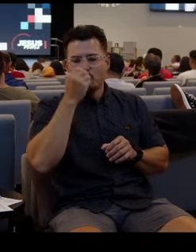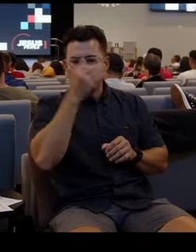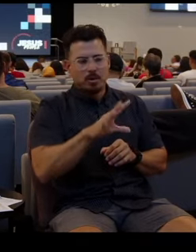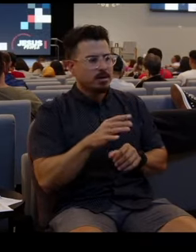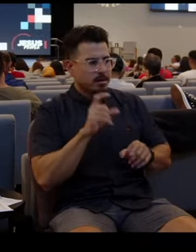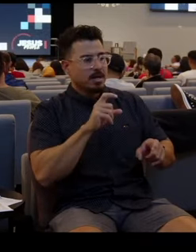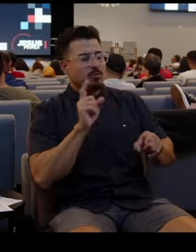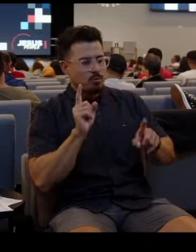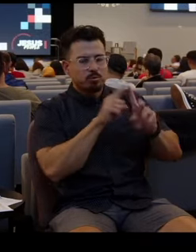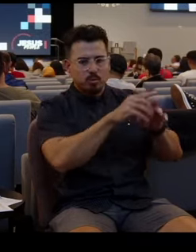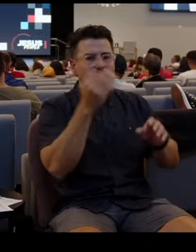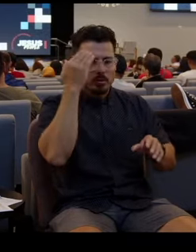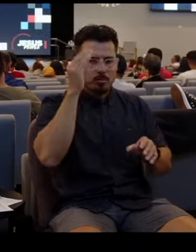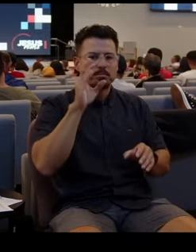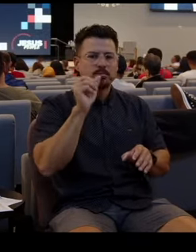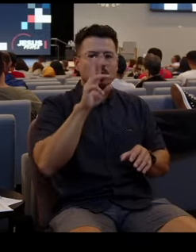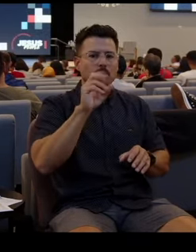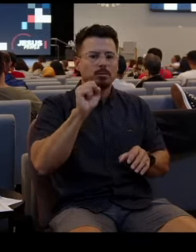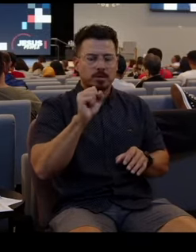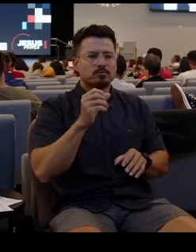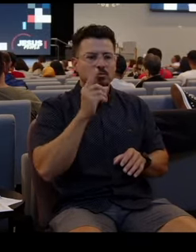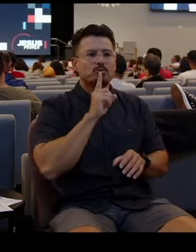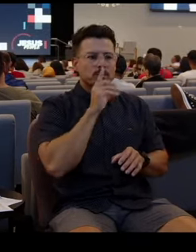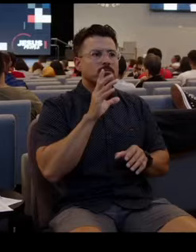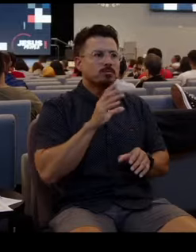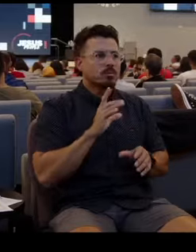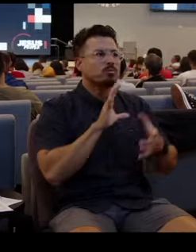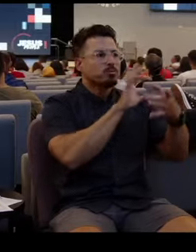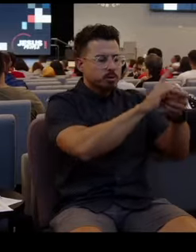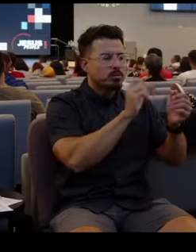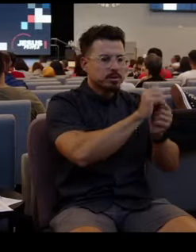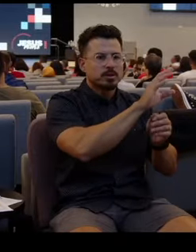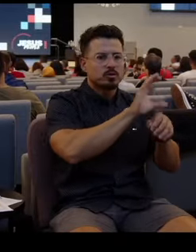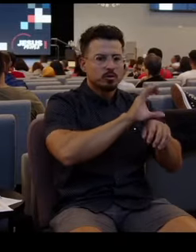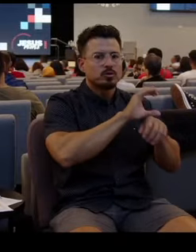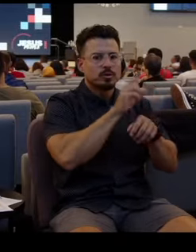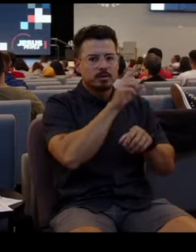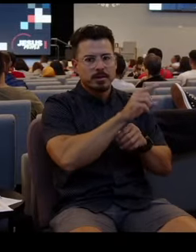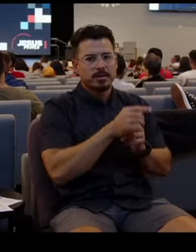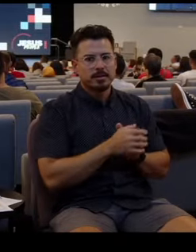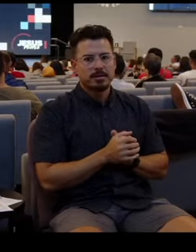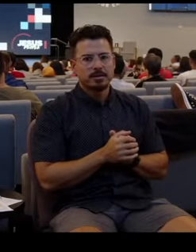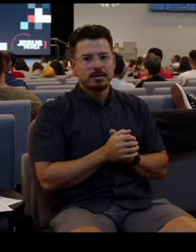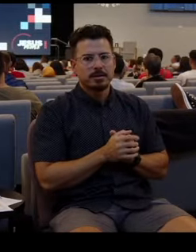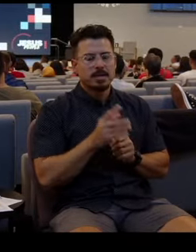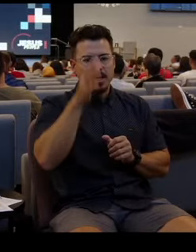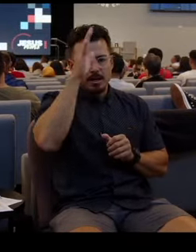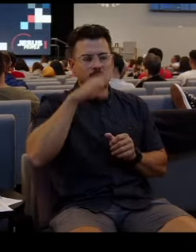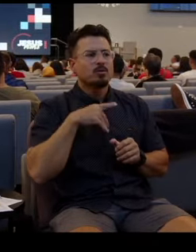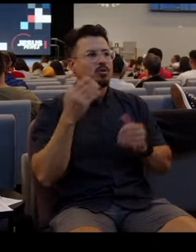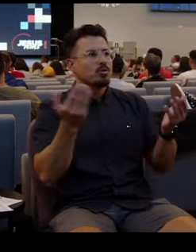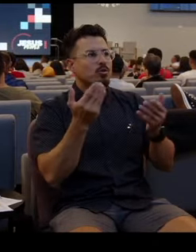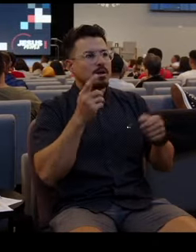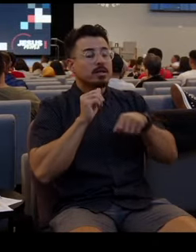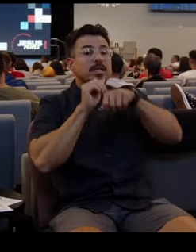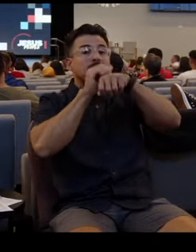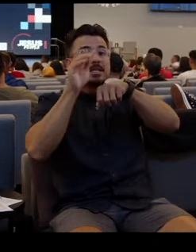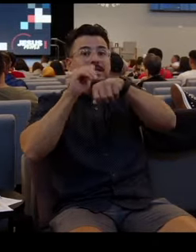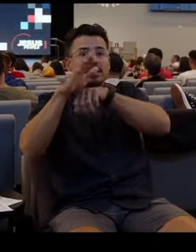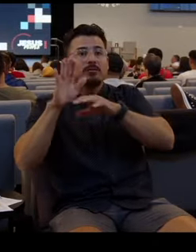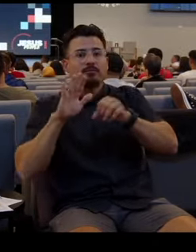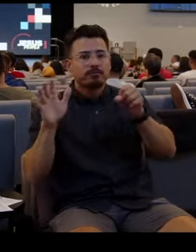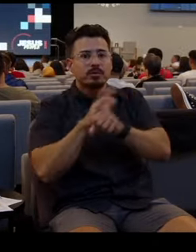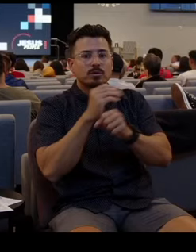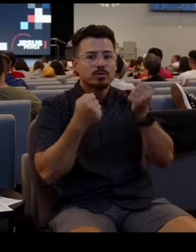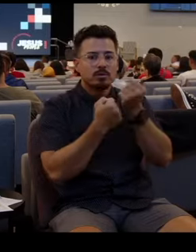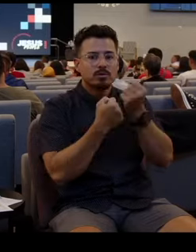didn't do that. In let me just throw this in. Guys that get sent out and you're on full support and you're out there to do your thing,